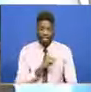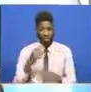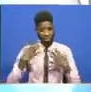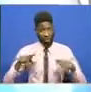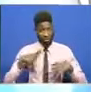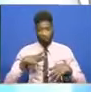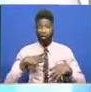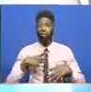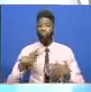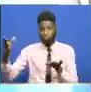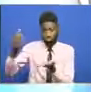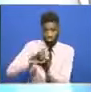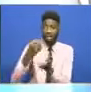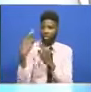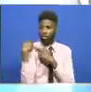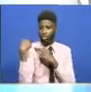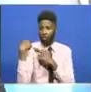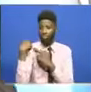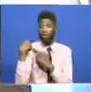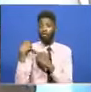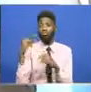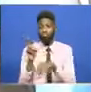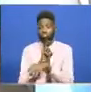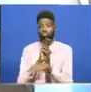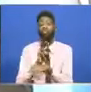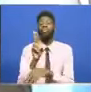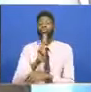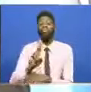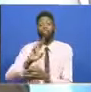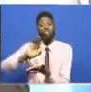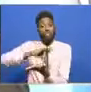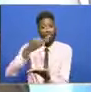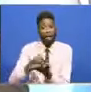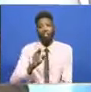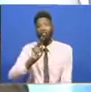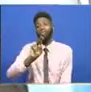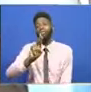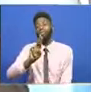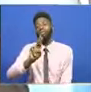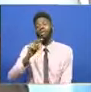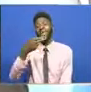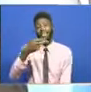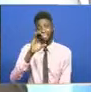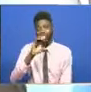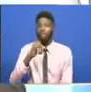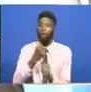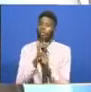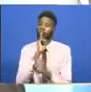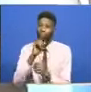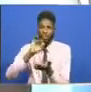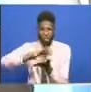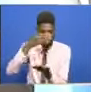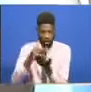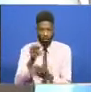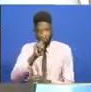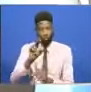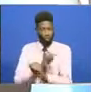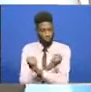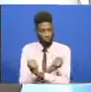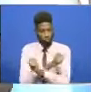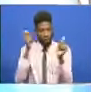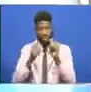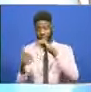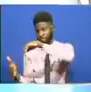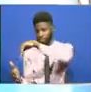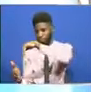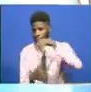mandated with the funds for the universal health care to make sure that those funds are utilized amicably. Well, moving